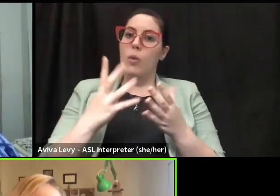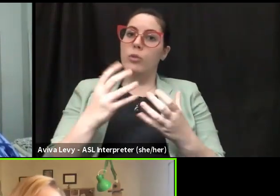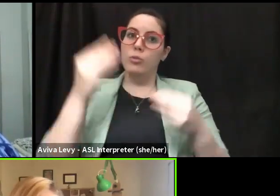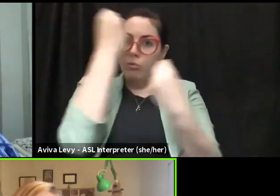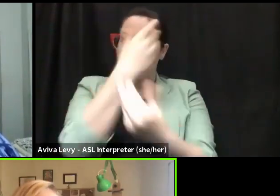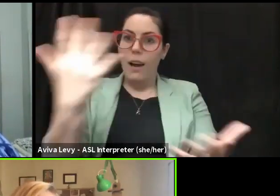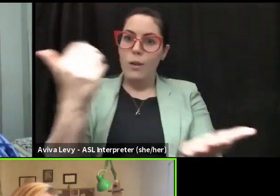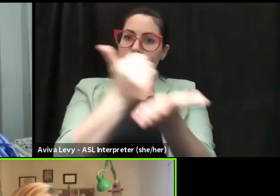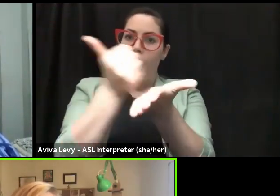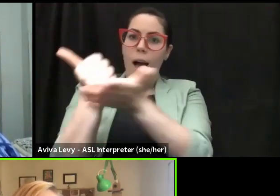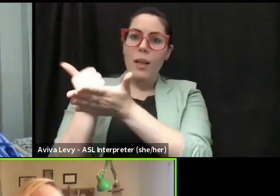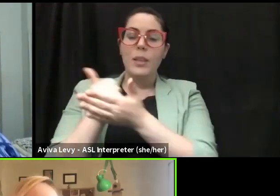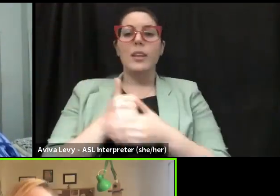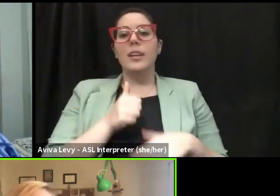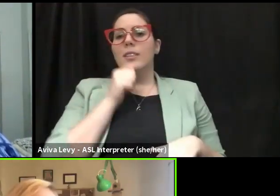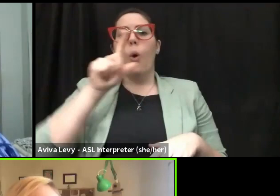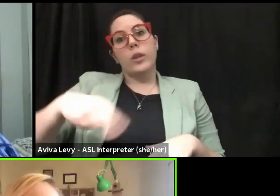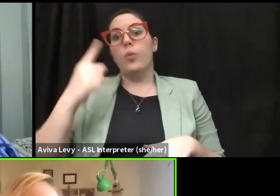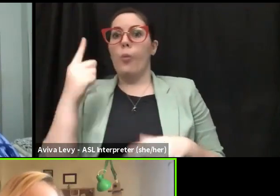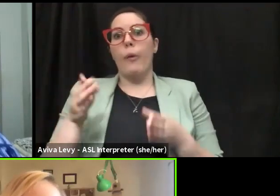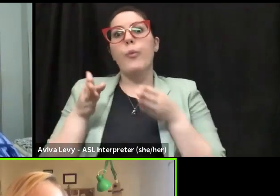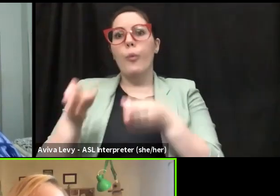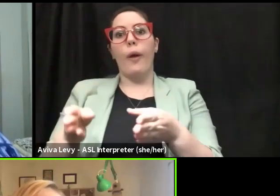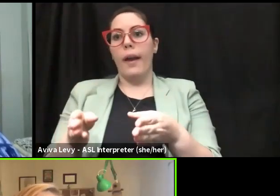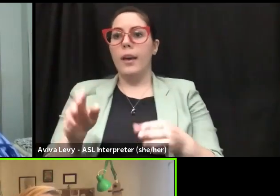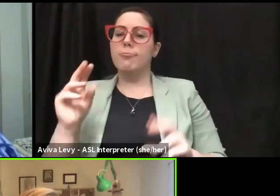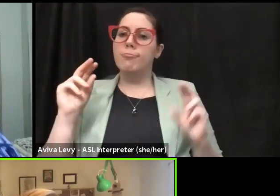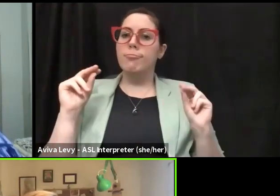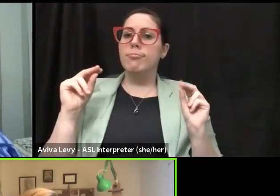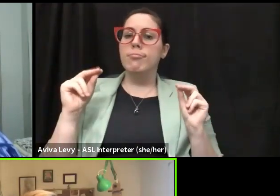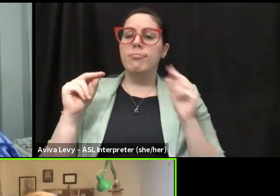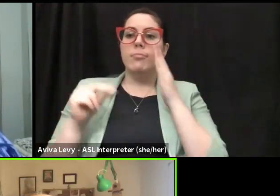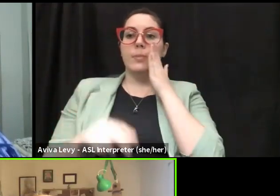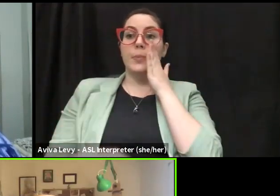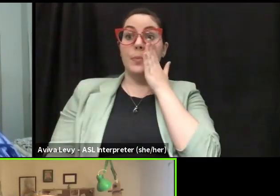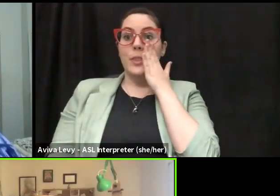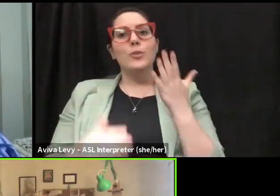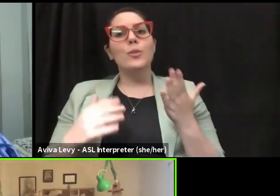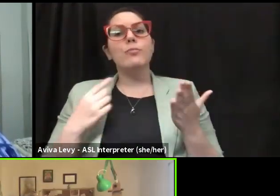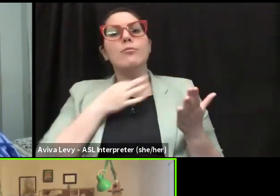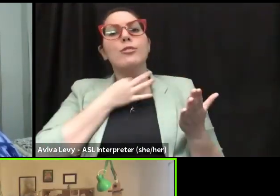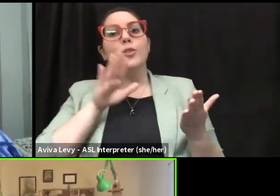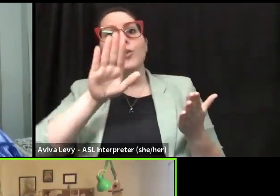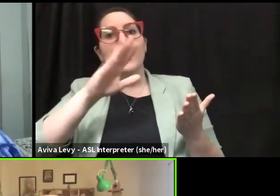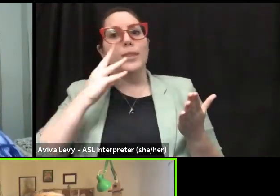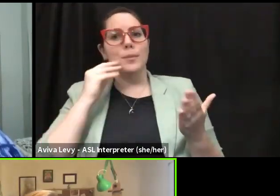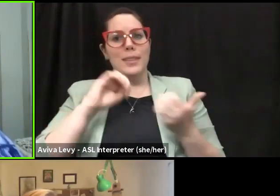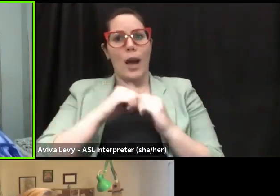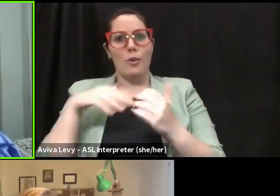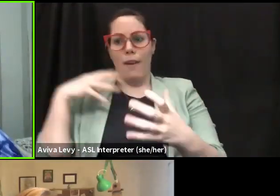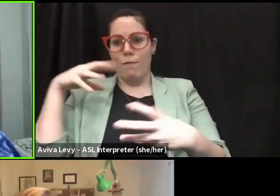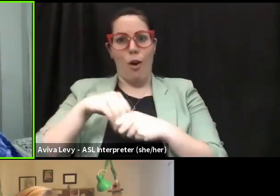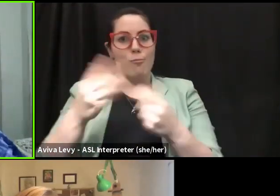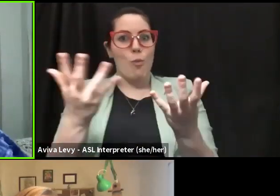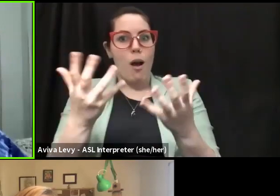not one, like, you need to check all these boxes. How did you come to this work?